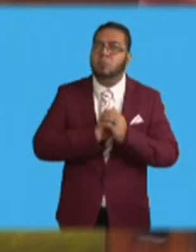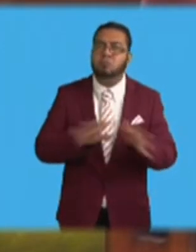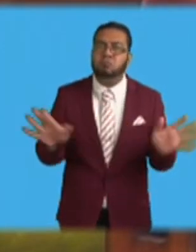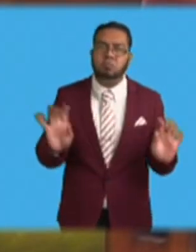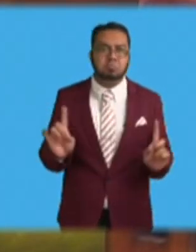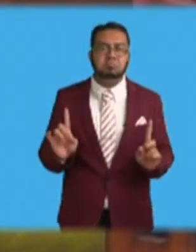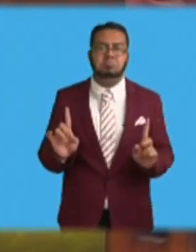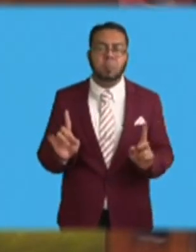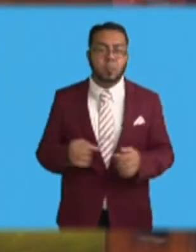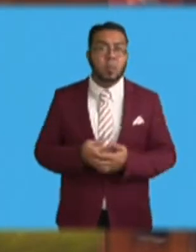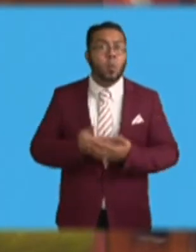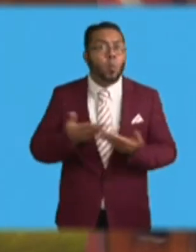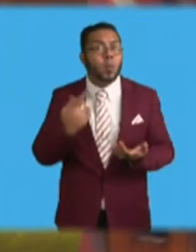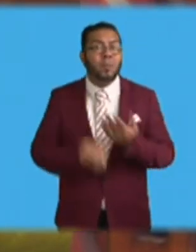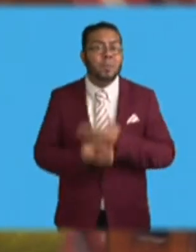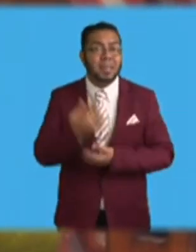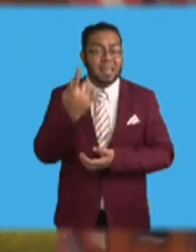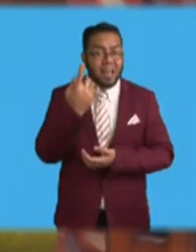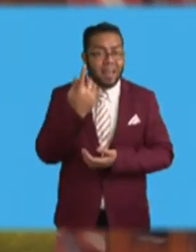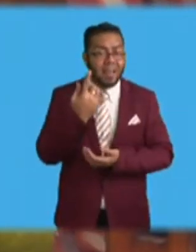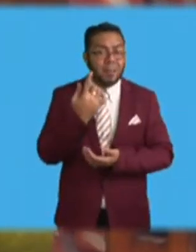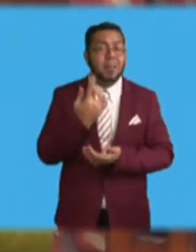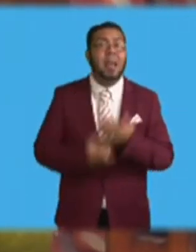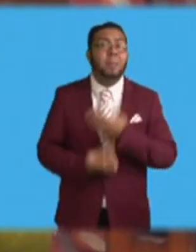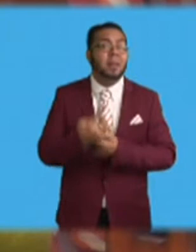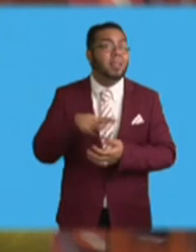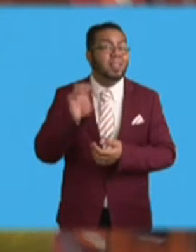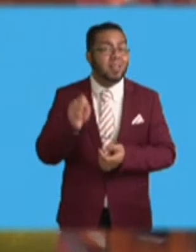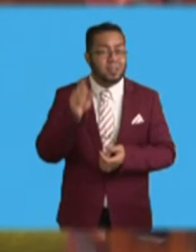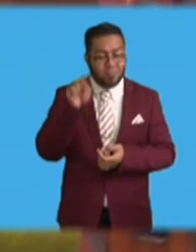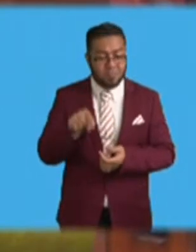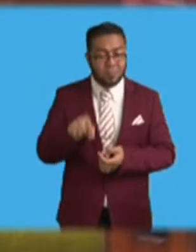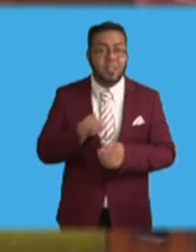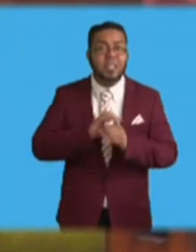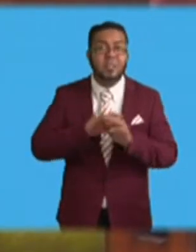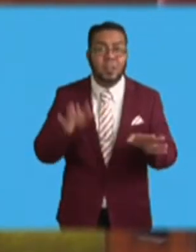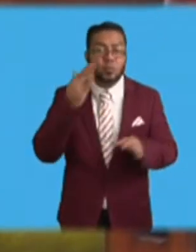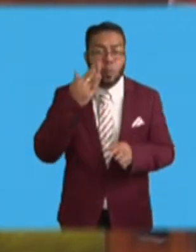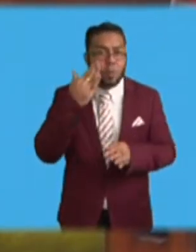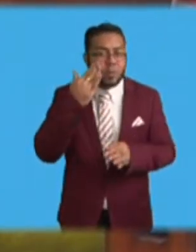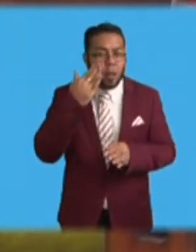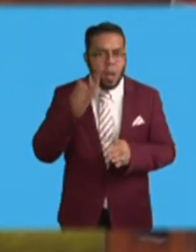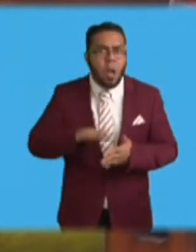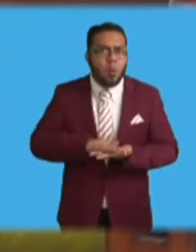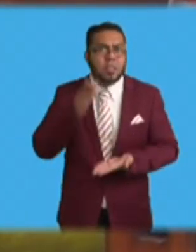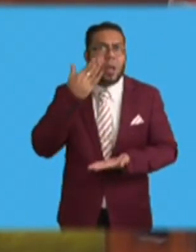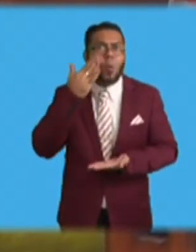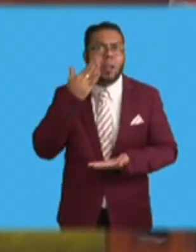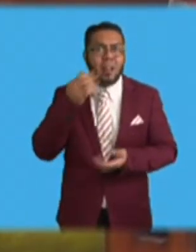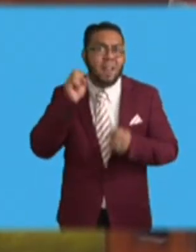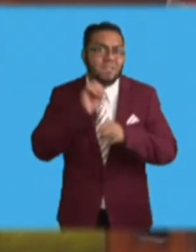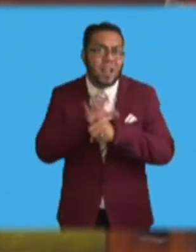And while we have been carrying out the necessary interventions, Madam Speaker, we have also been raising awareness and advising people